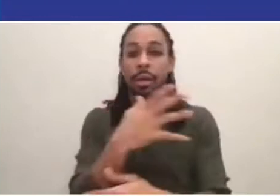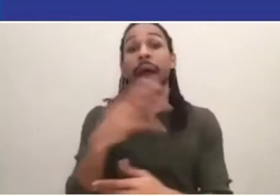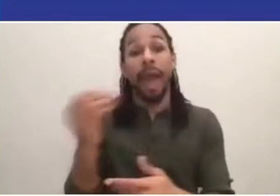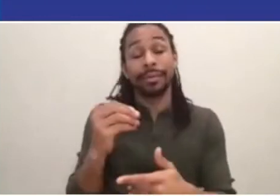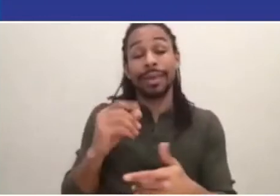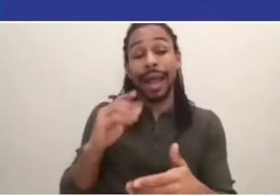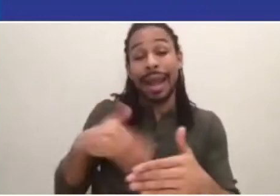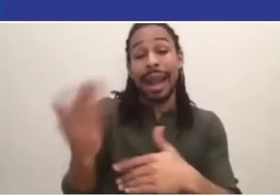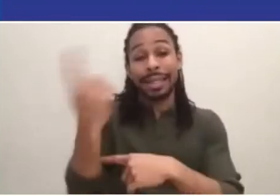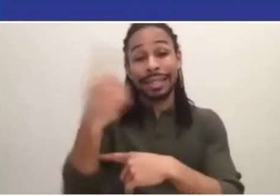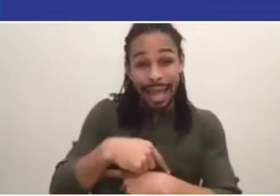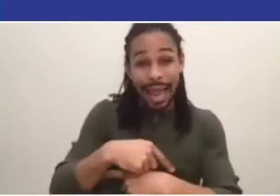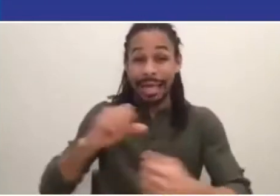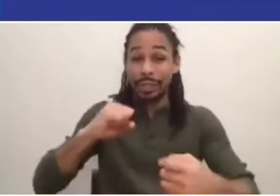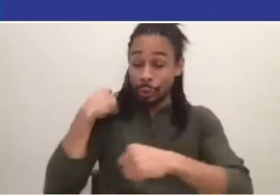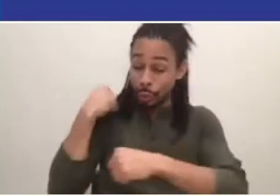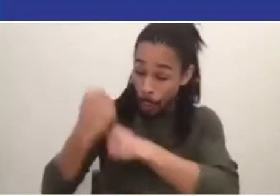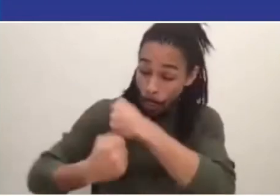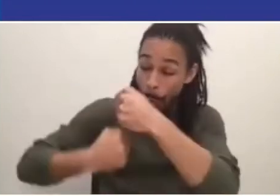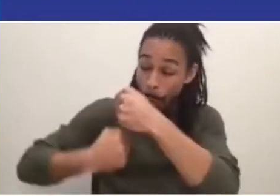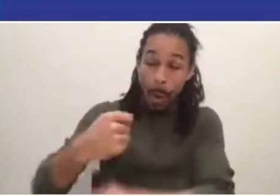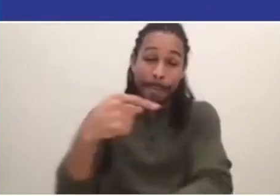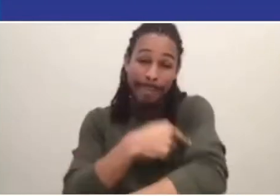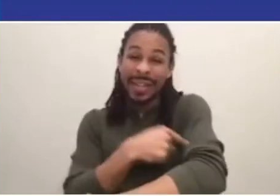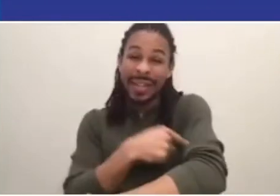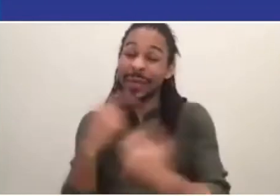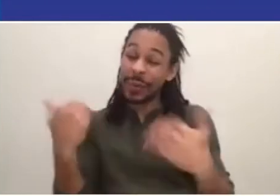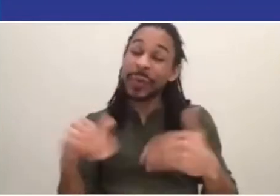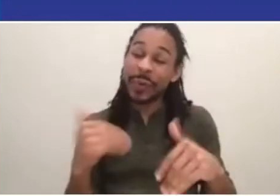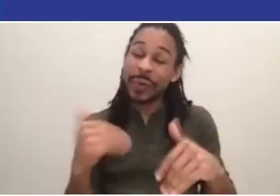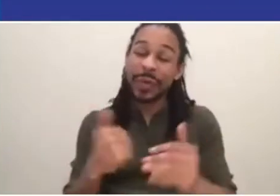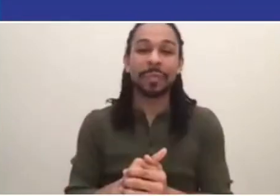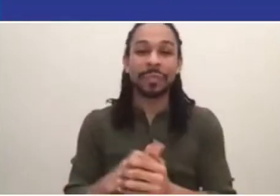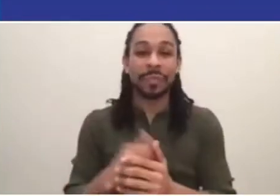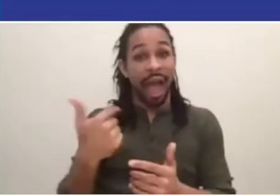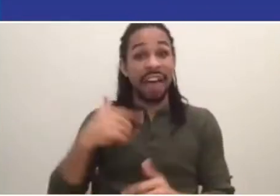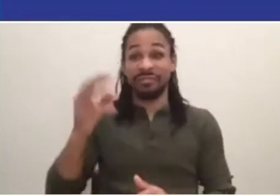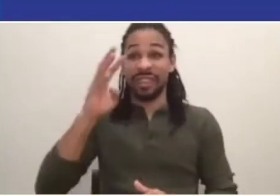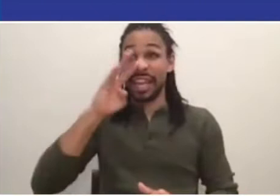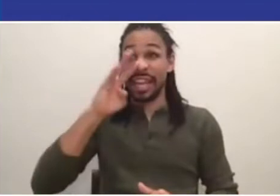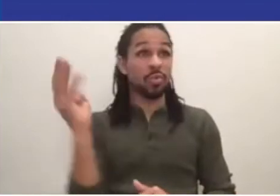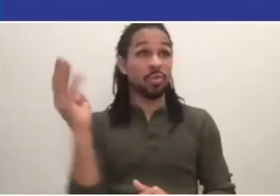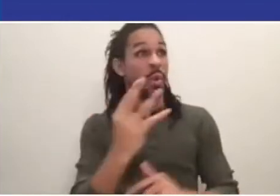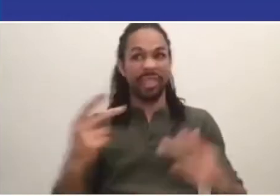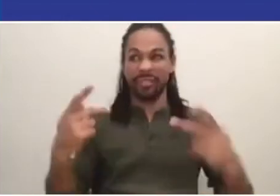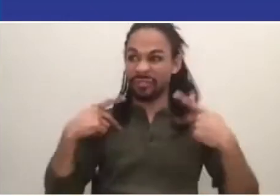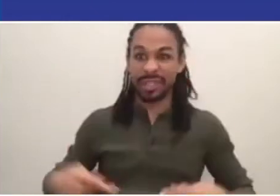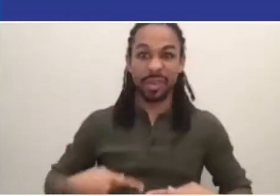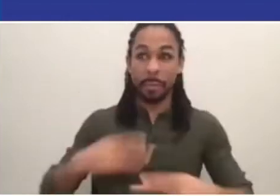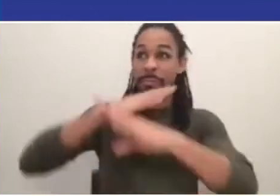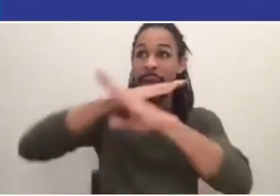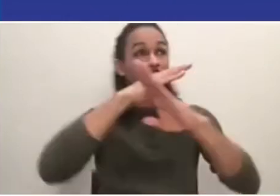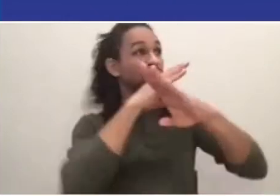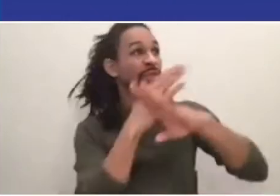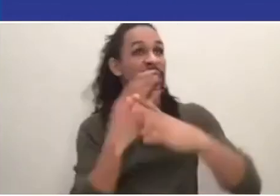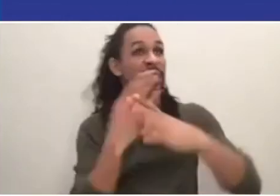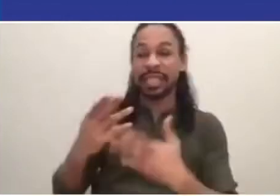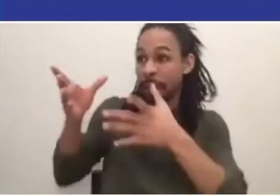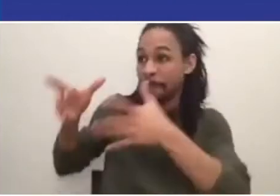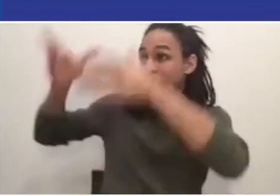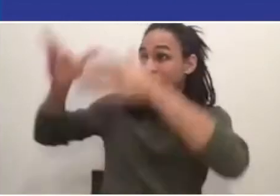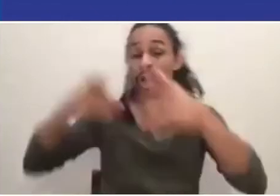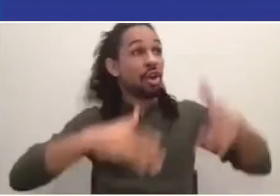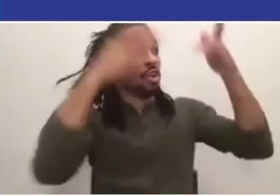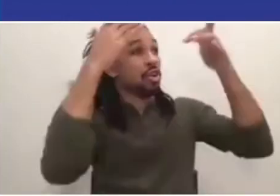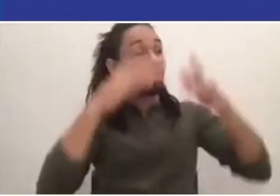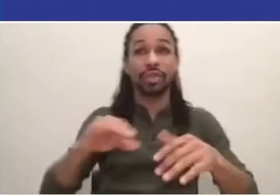muscles the next day. I've ignored the physical boundaries of pillars, walls and stairs, and found ways to